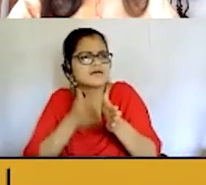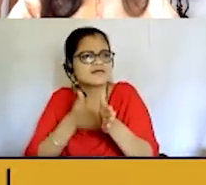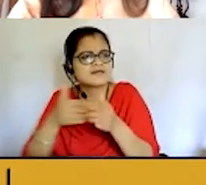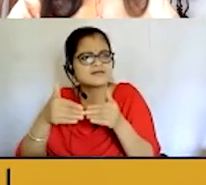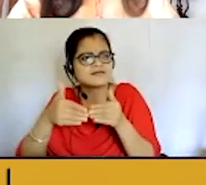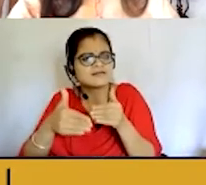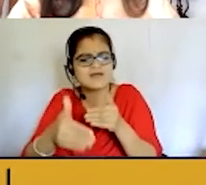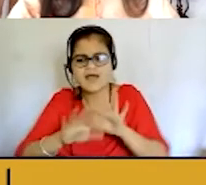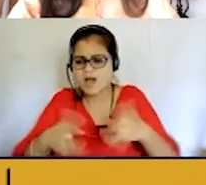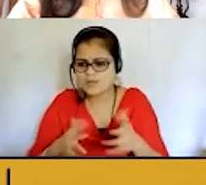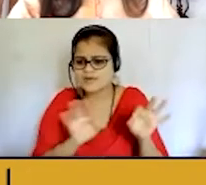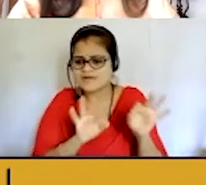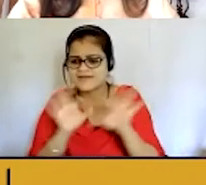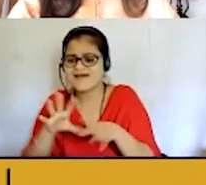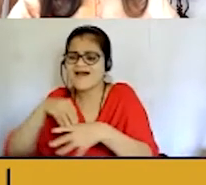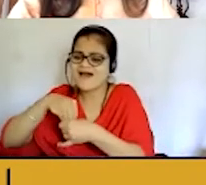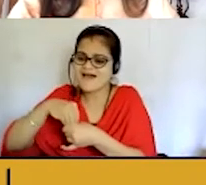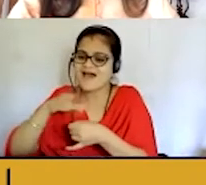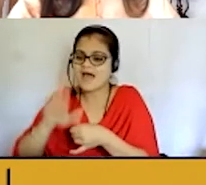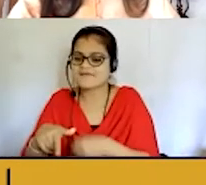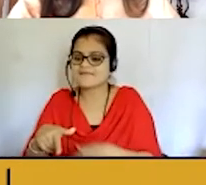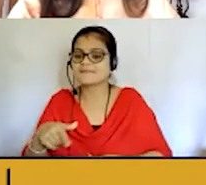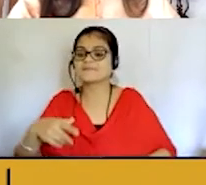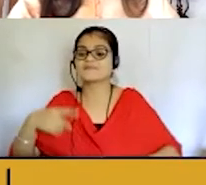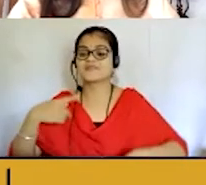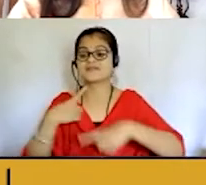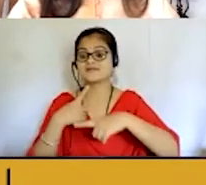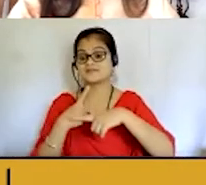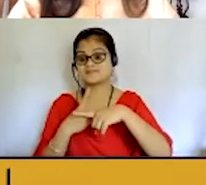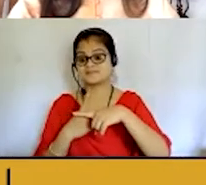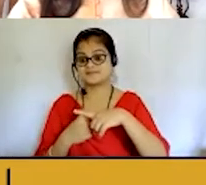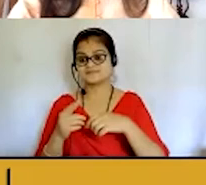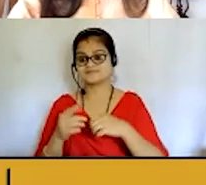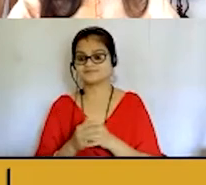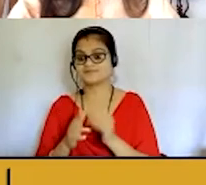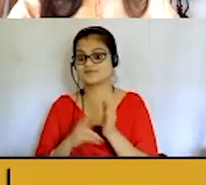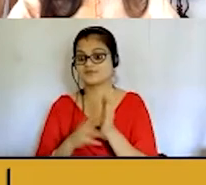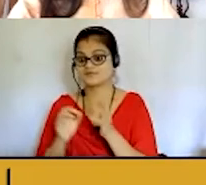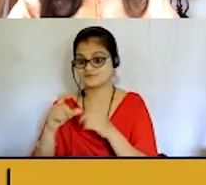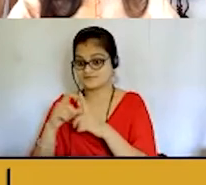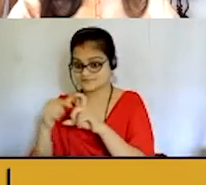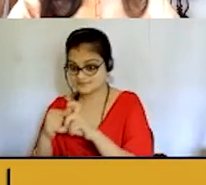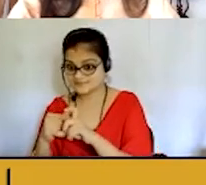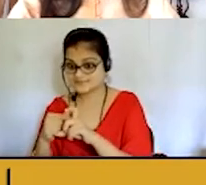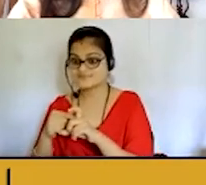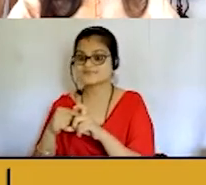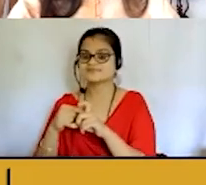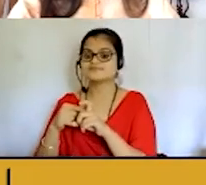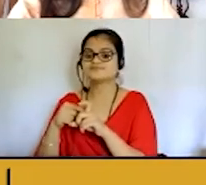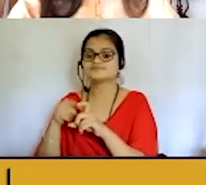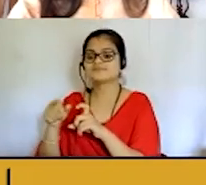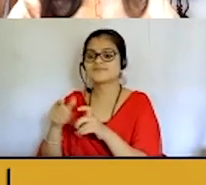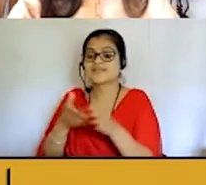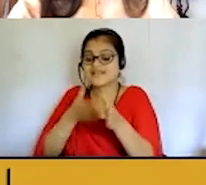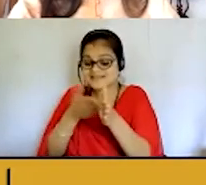over the tracks, also sort of a nod to the European sitting inside the